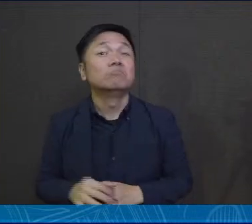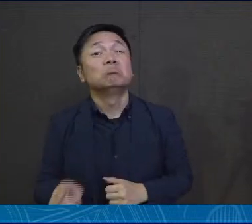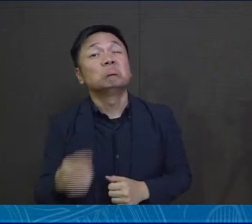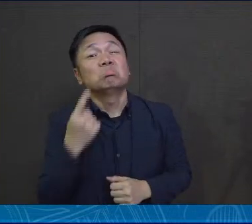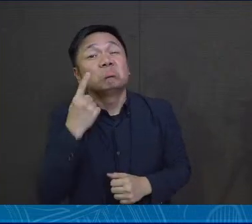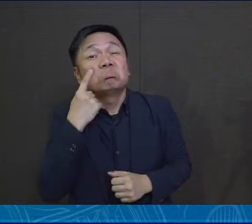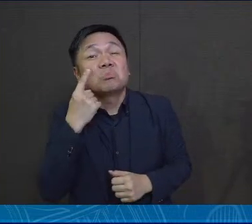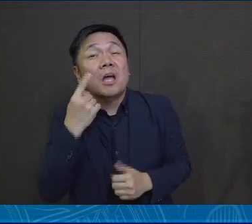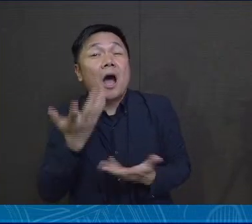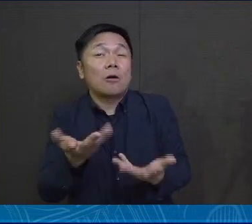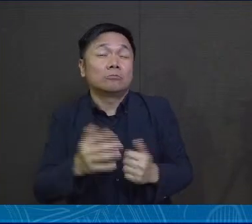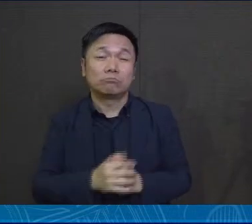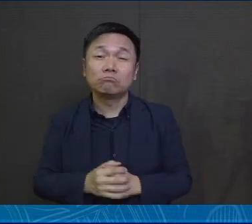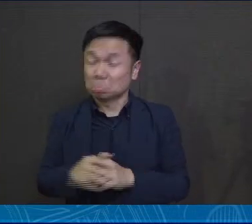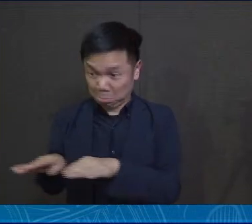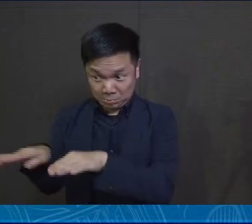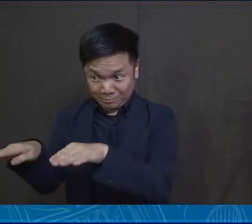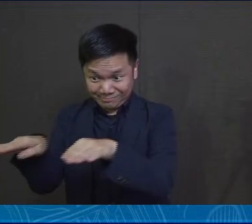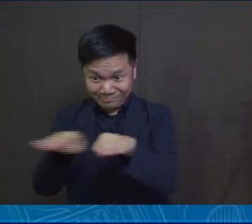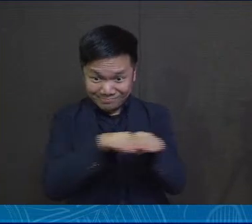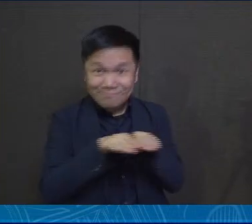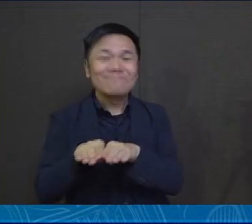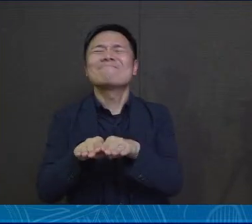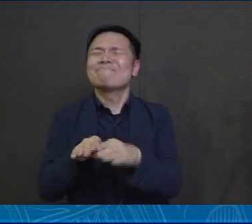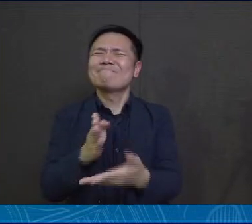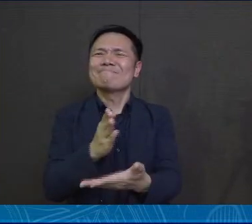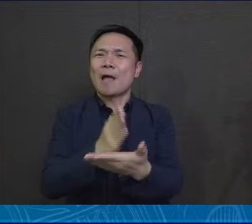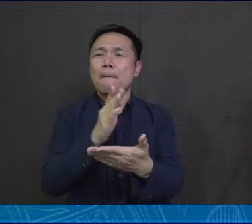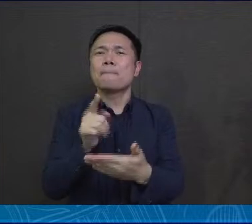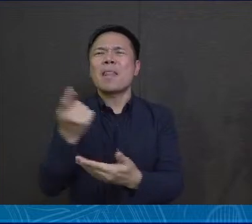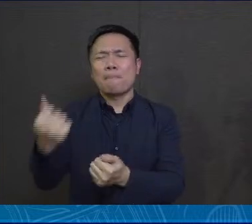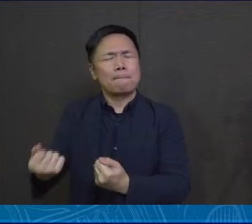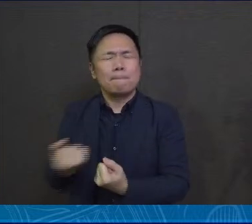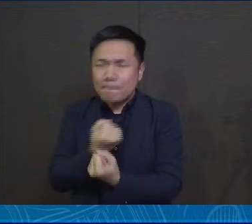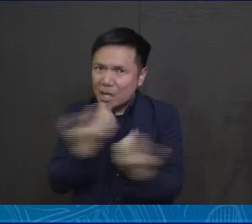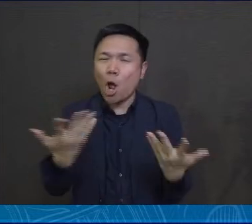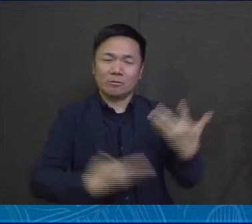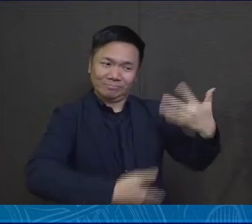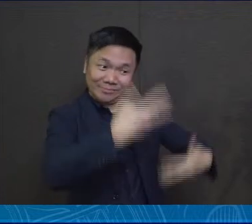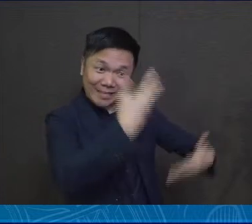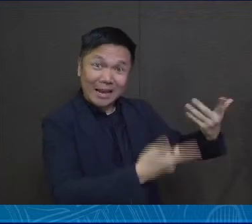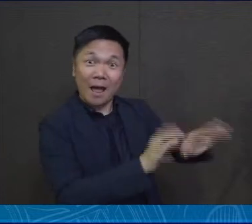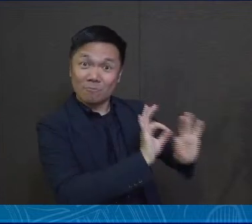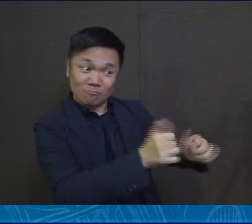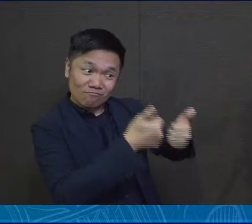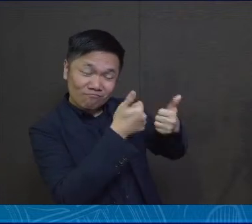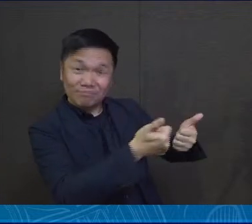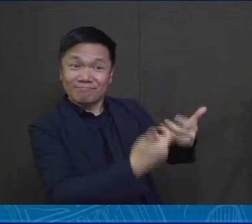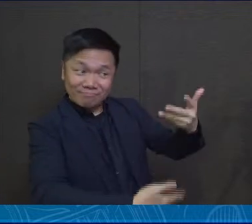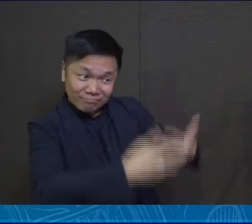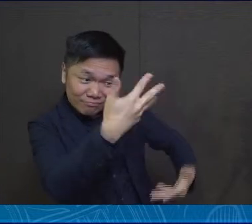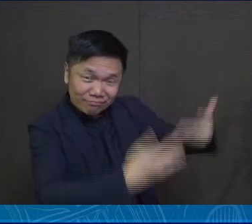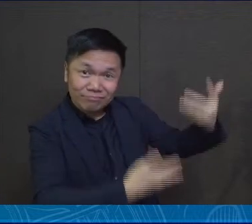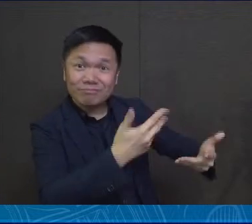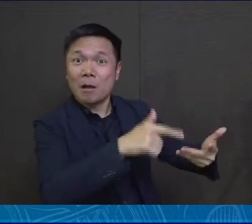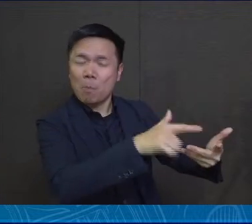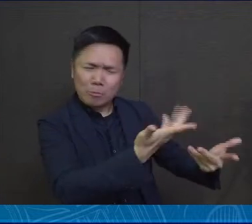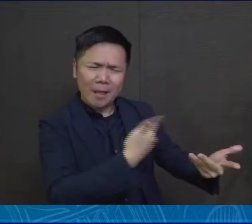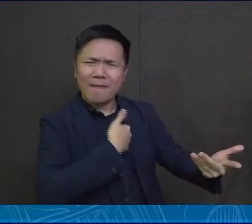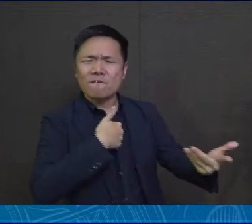very difficult, but it should be recognised that there is a plethora of data that is available, but making it consistent across different